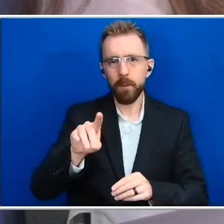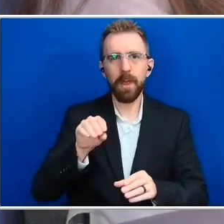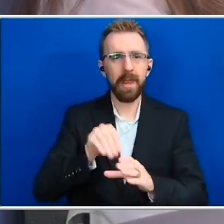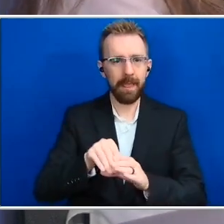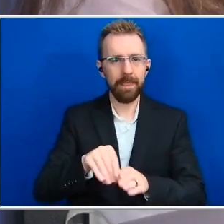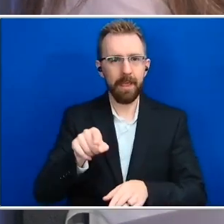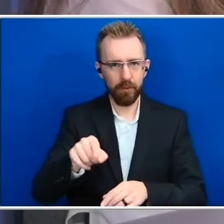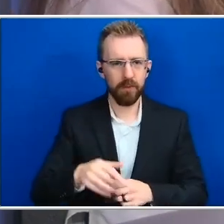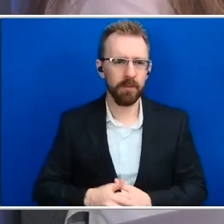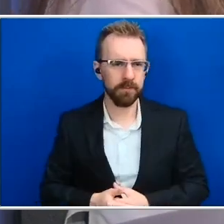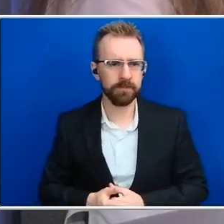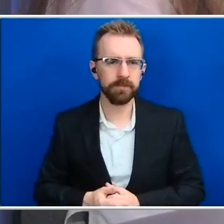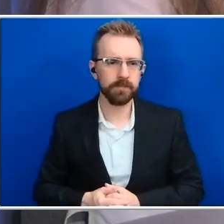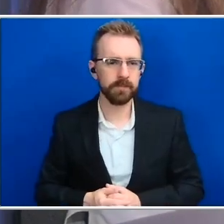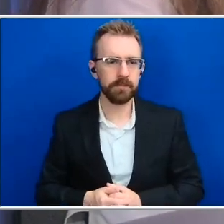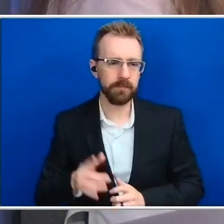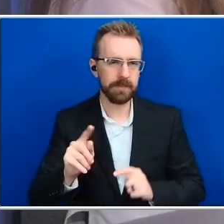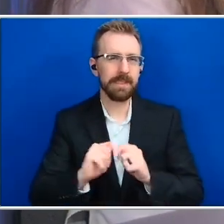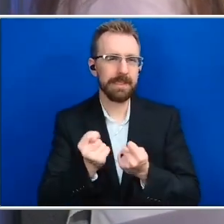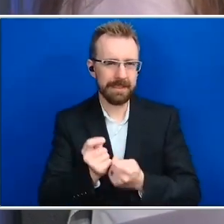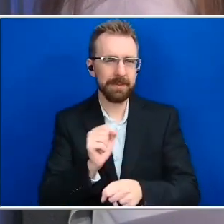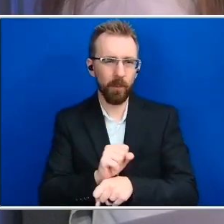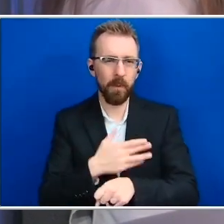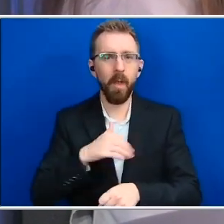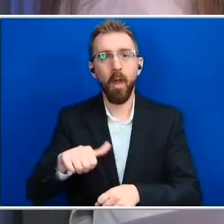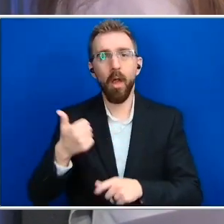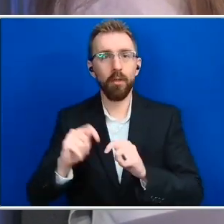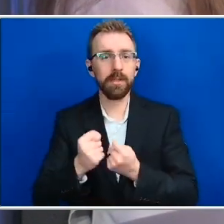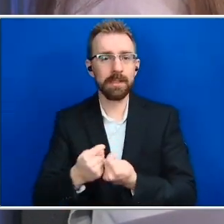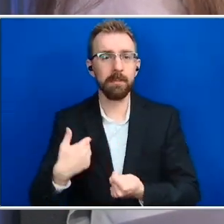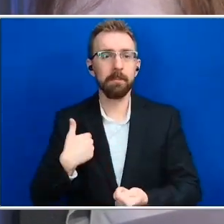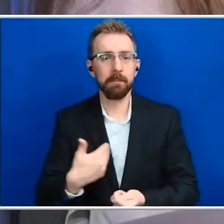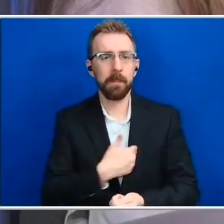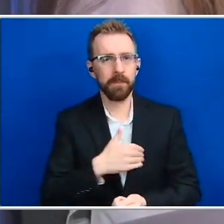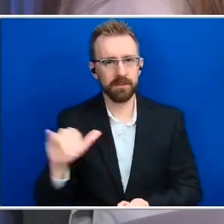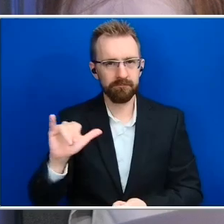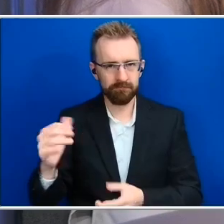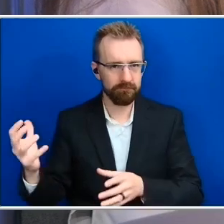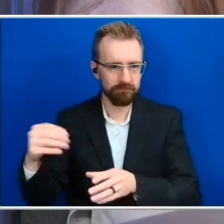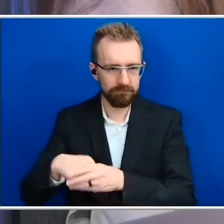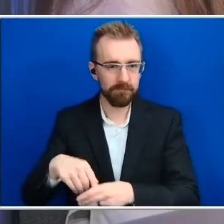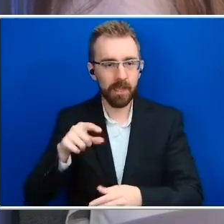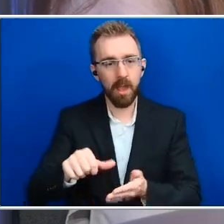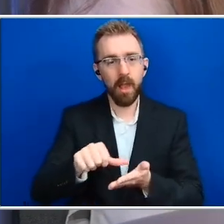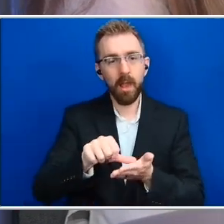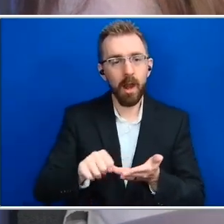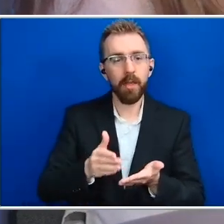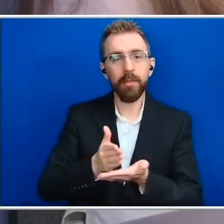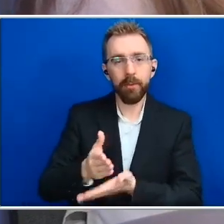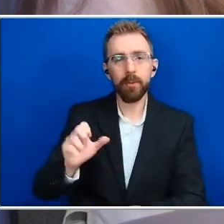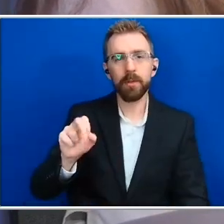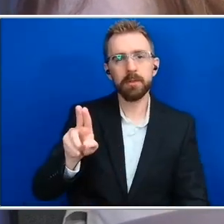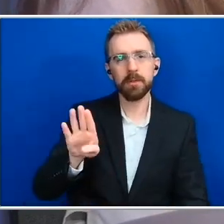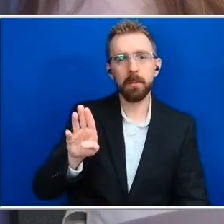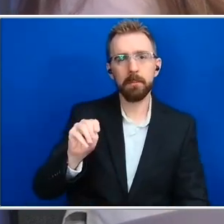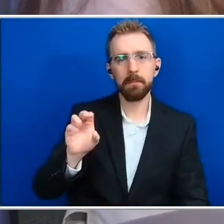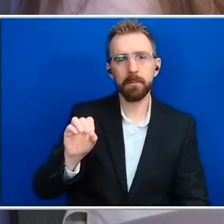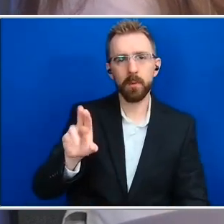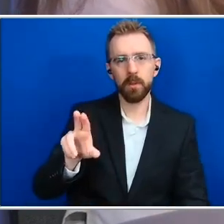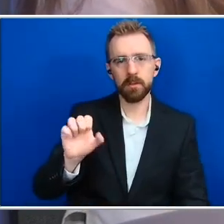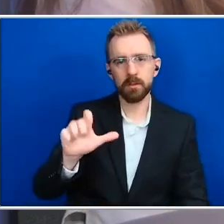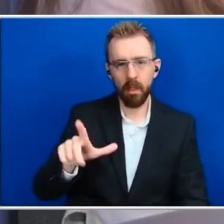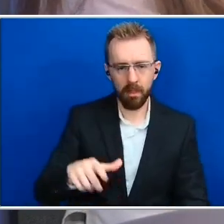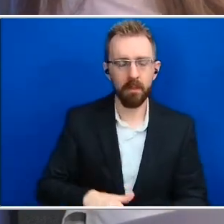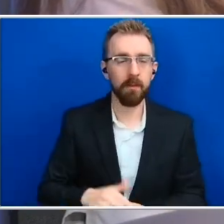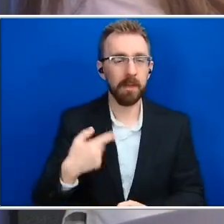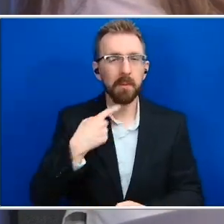This is a teamwork, my other team members. This is cutting through the submucosa, and I told you that the bluish allows